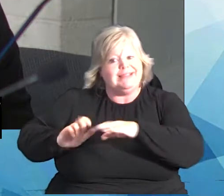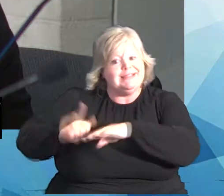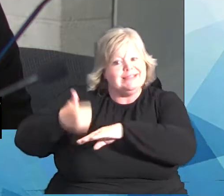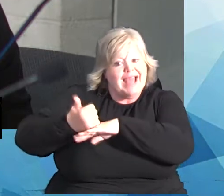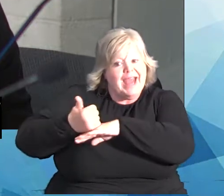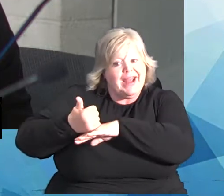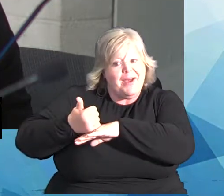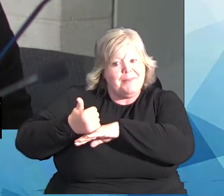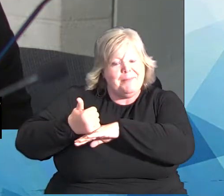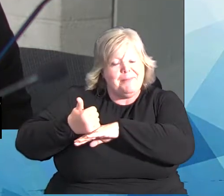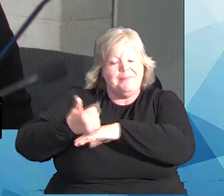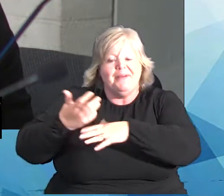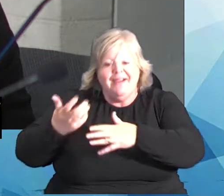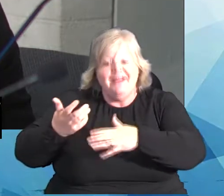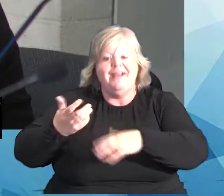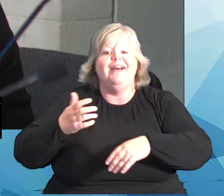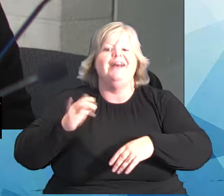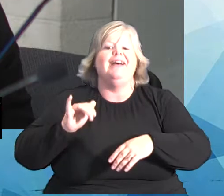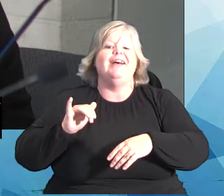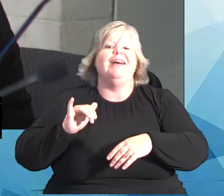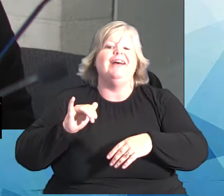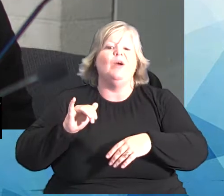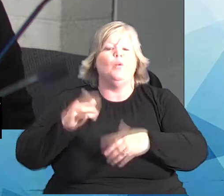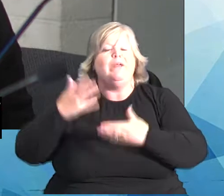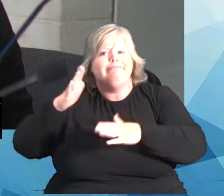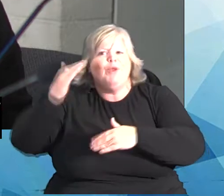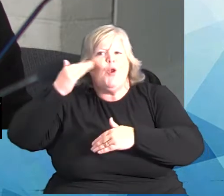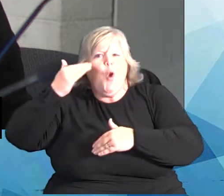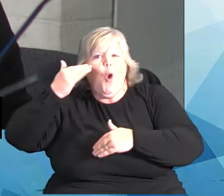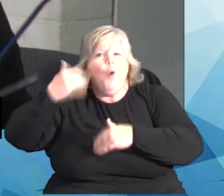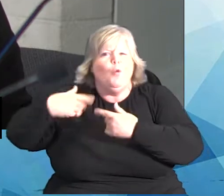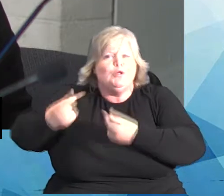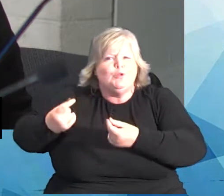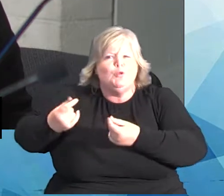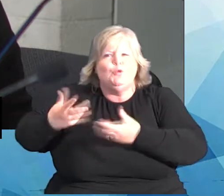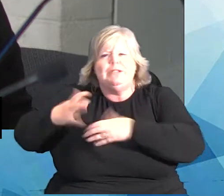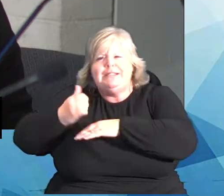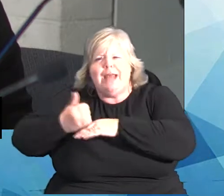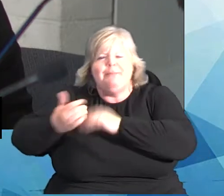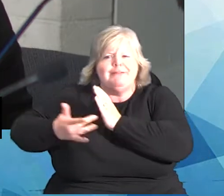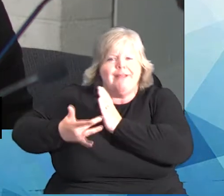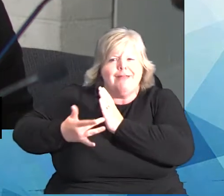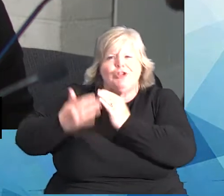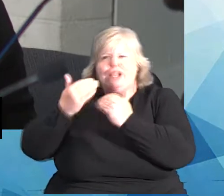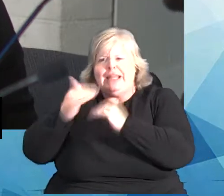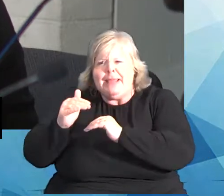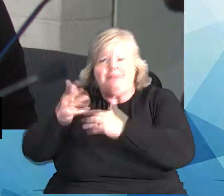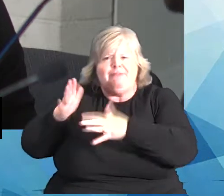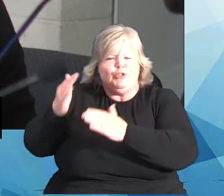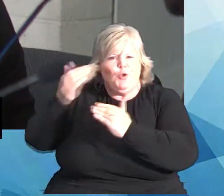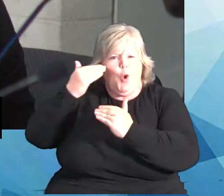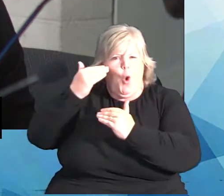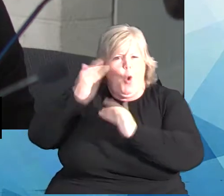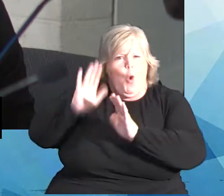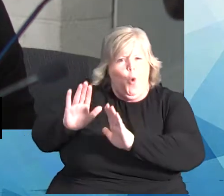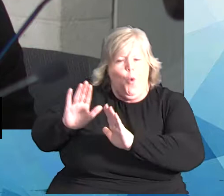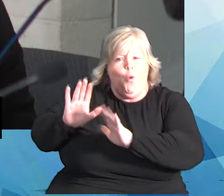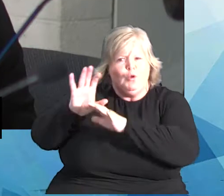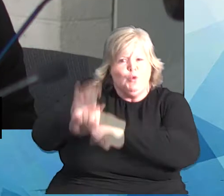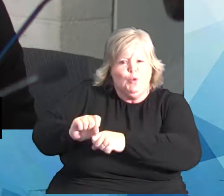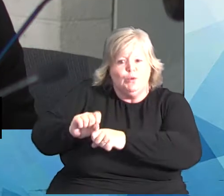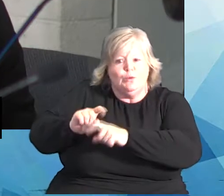It's available. We know what our bandwidth capabilities are. We know where our technology is. And to kind of move